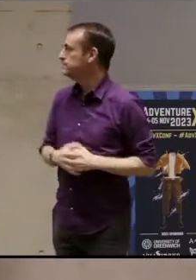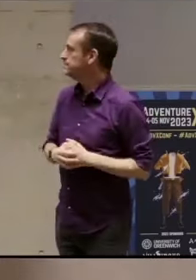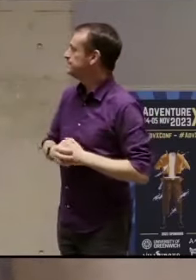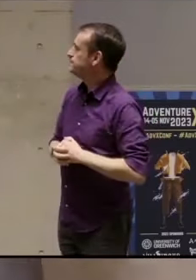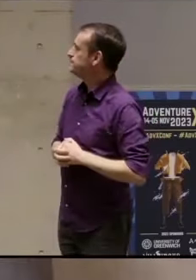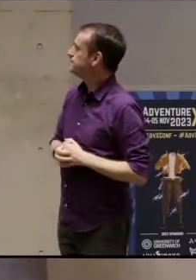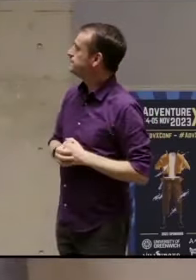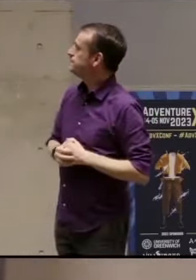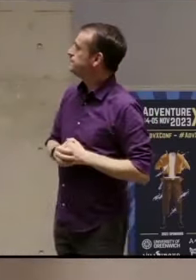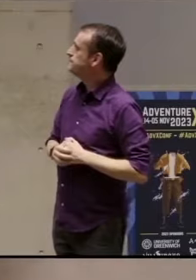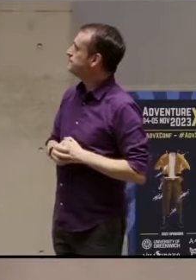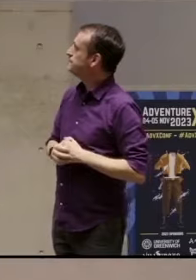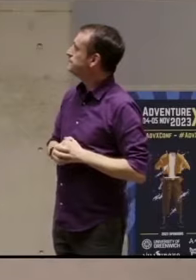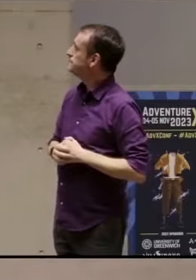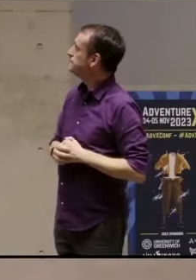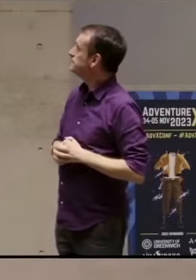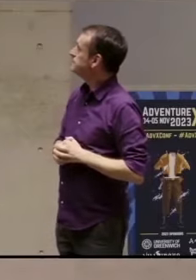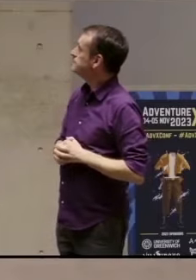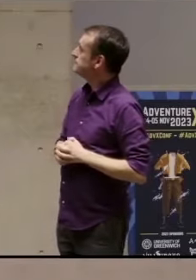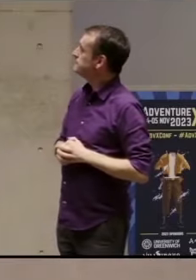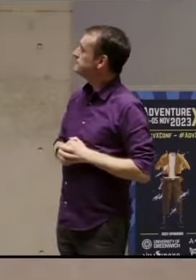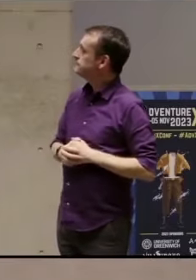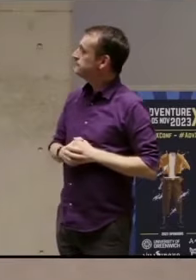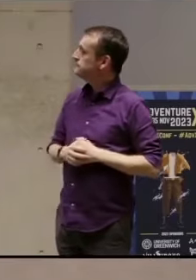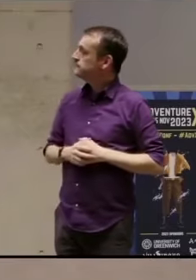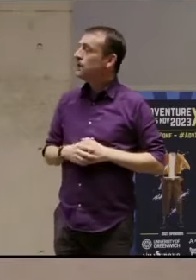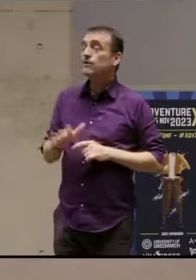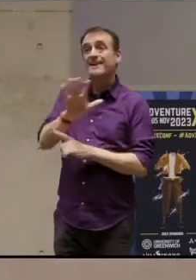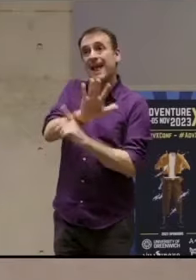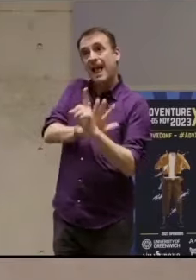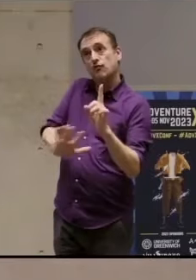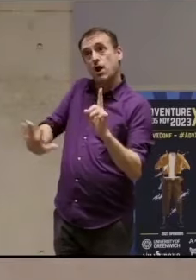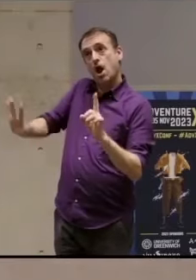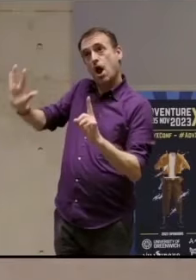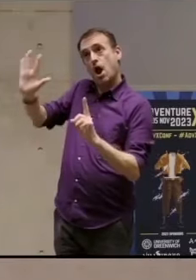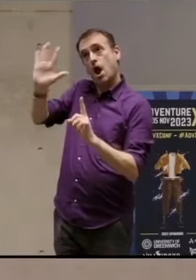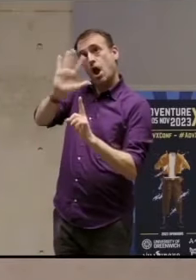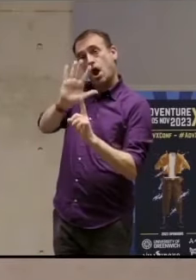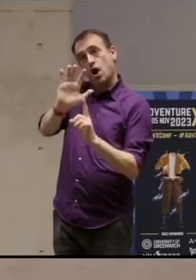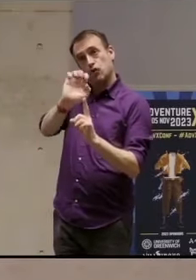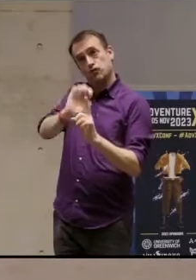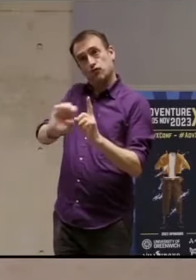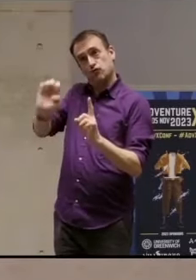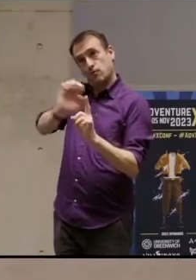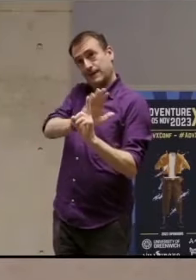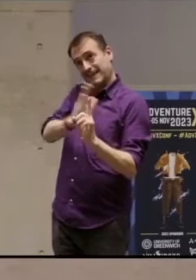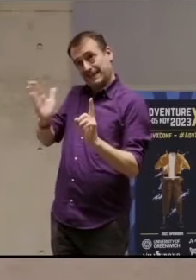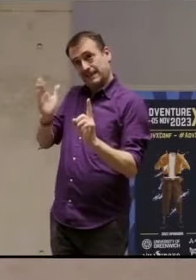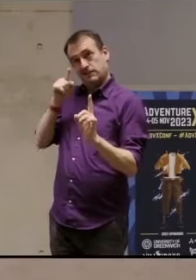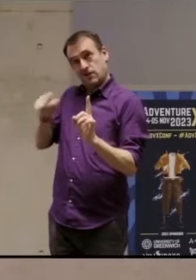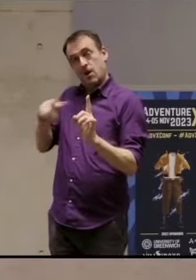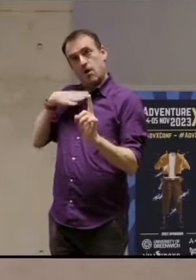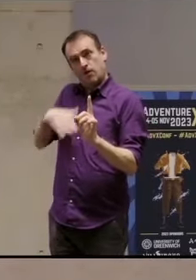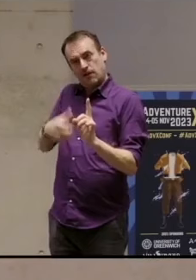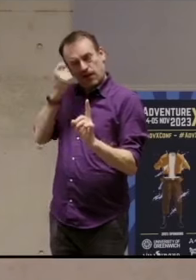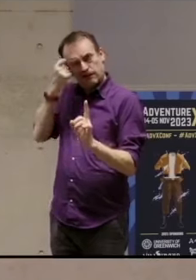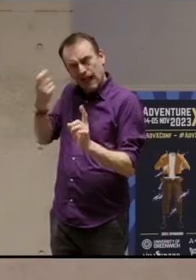In order to understand the games from this region and also timeline, we need to consider the political and